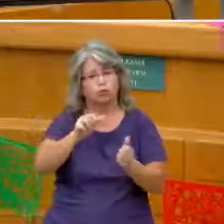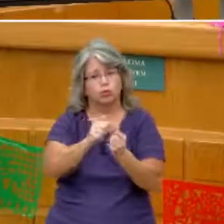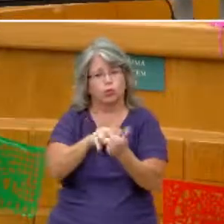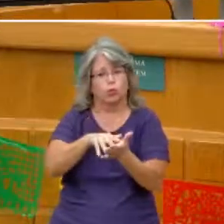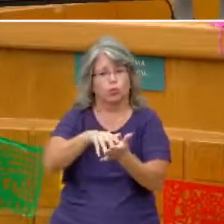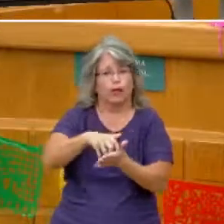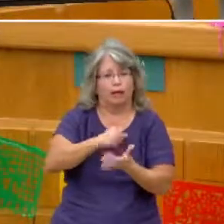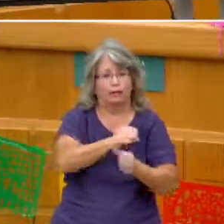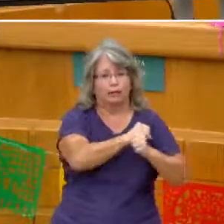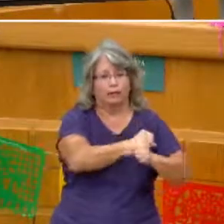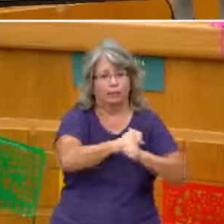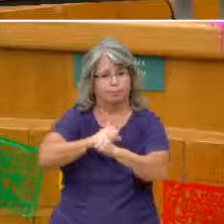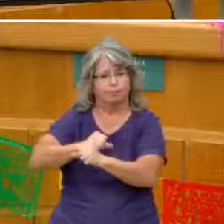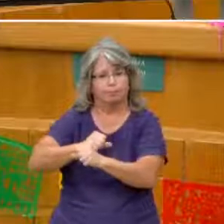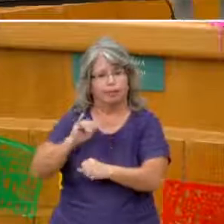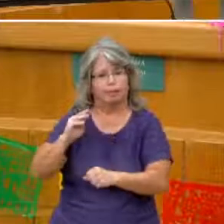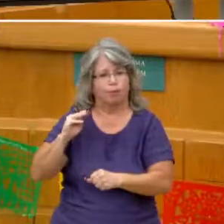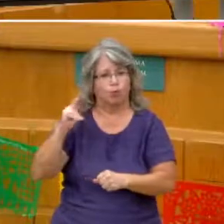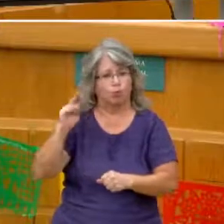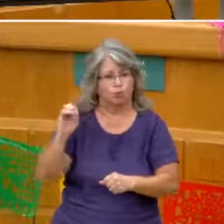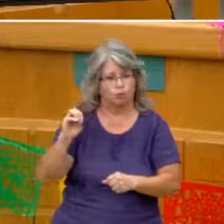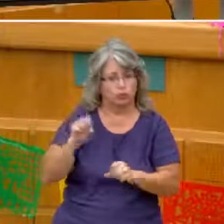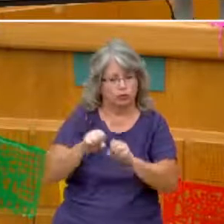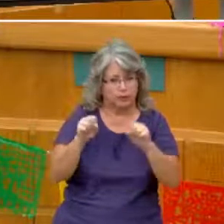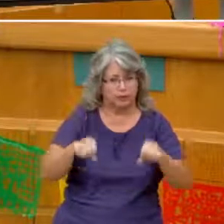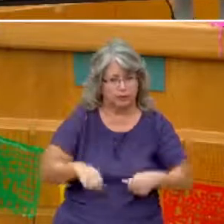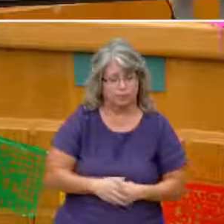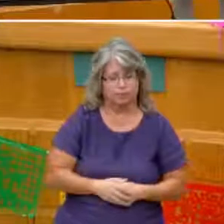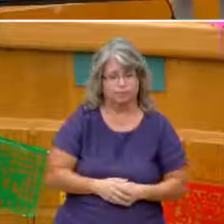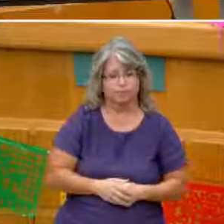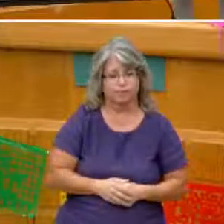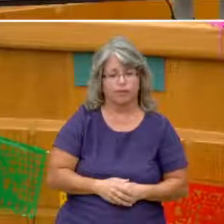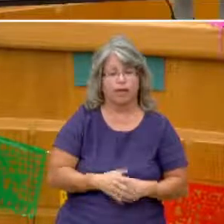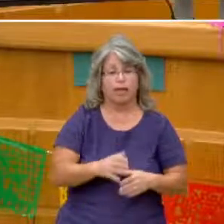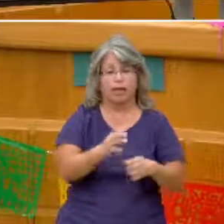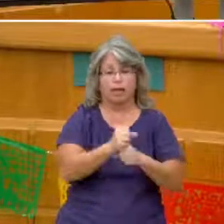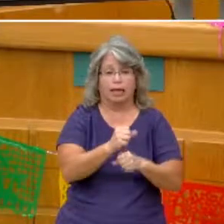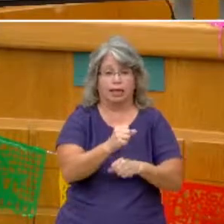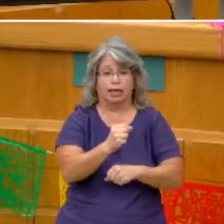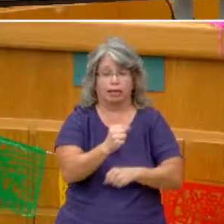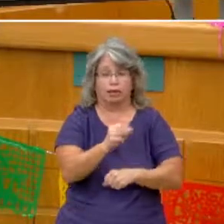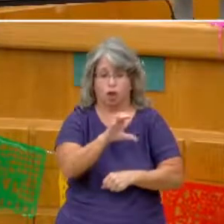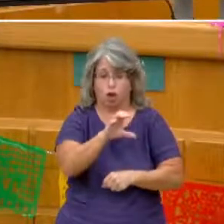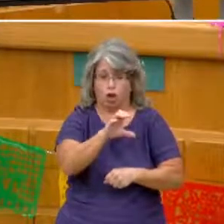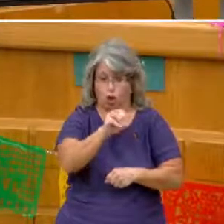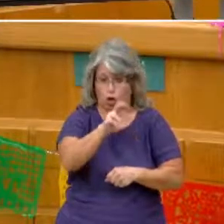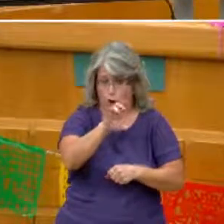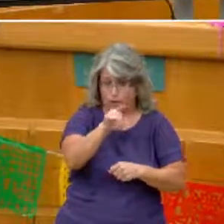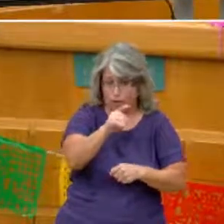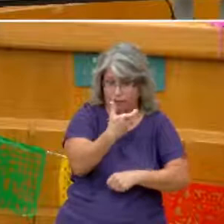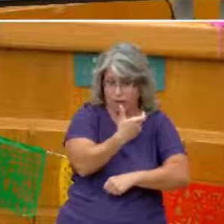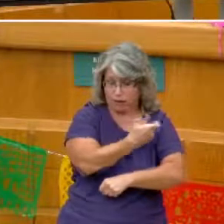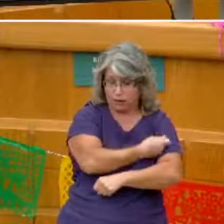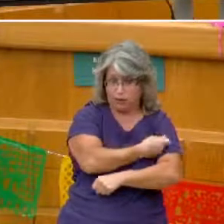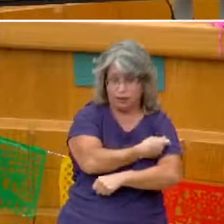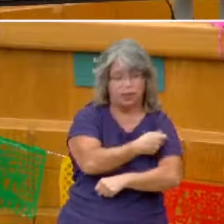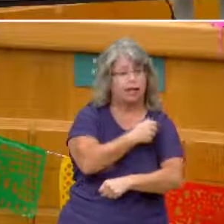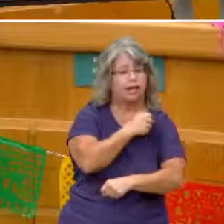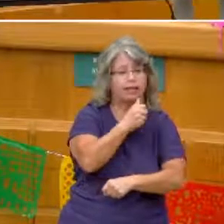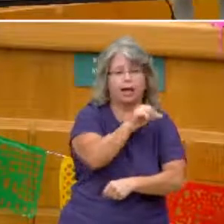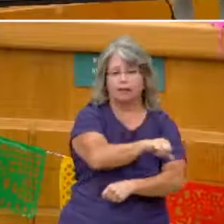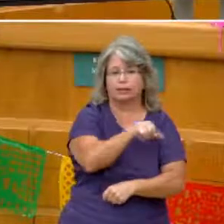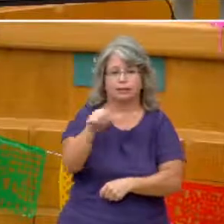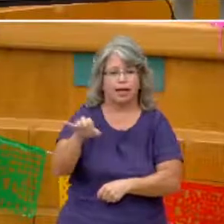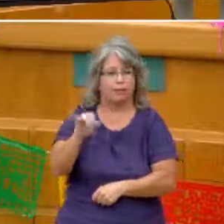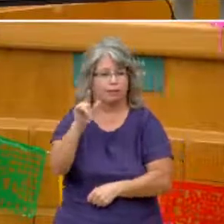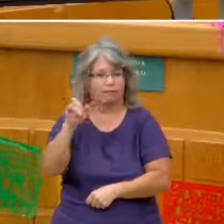well. Getting the COVID vaccine does not protect you from the seasonal flu, so we strongly